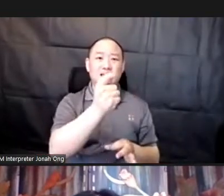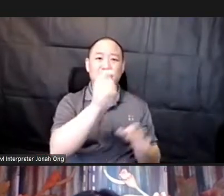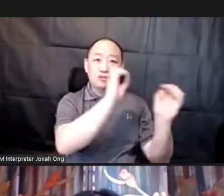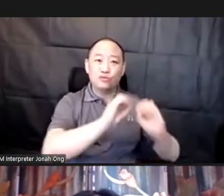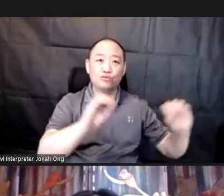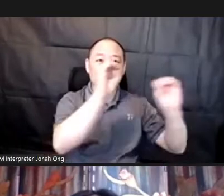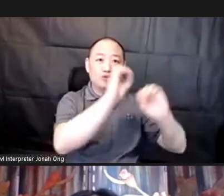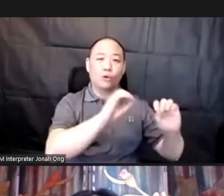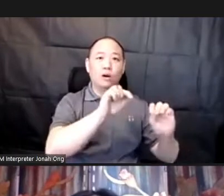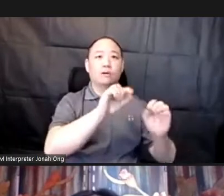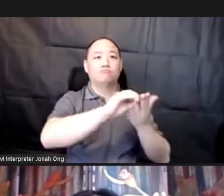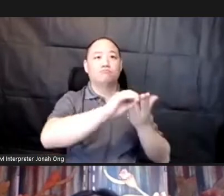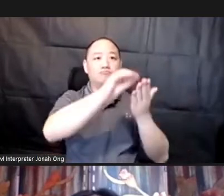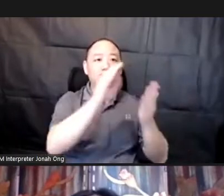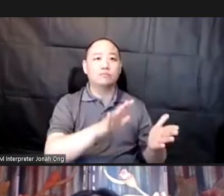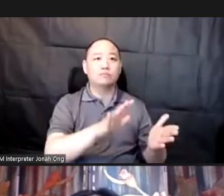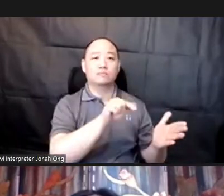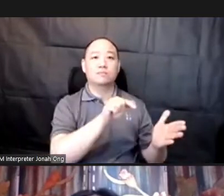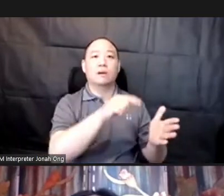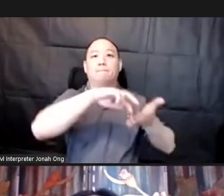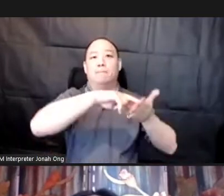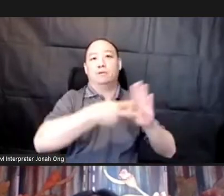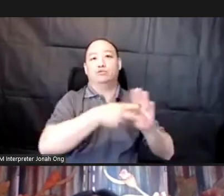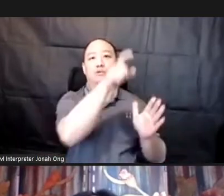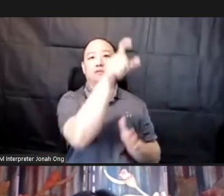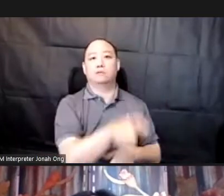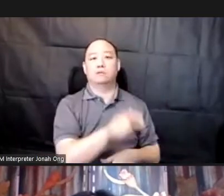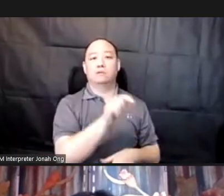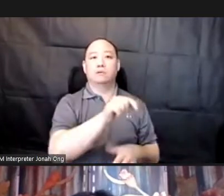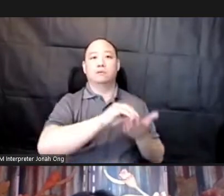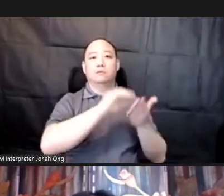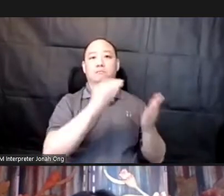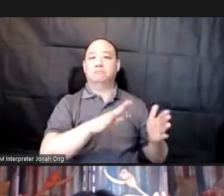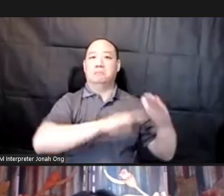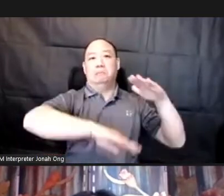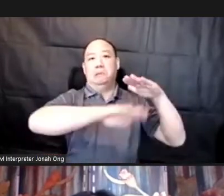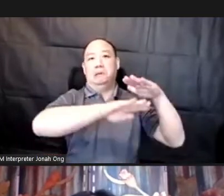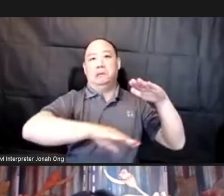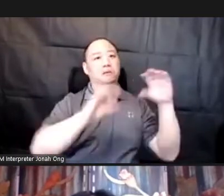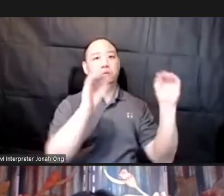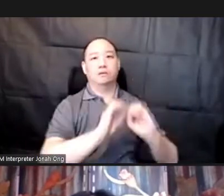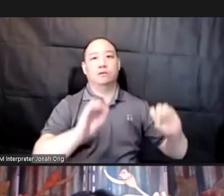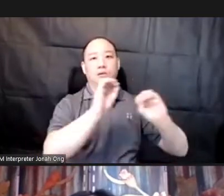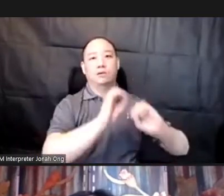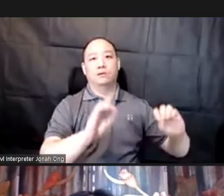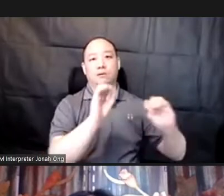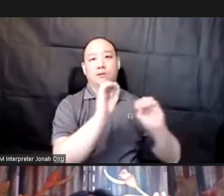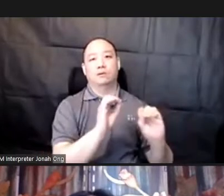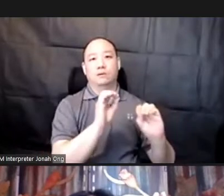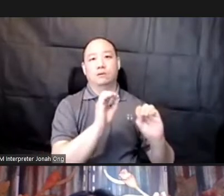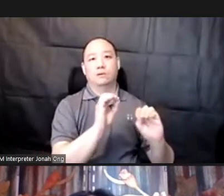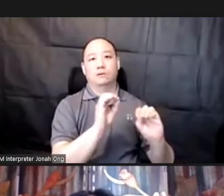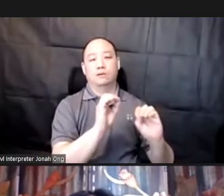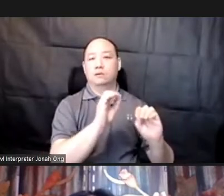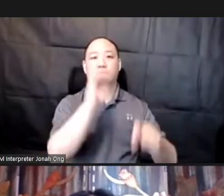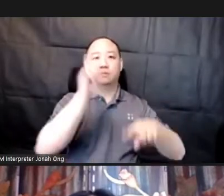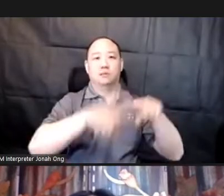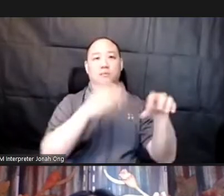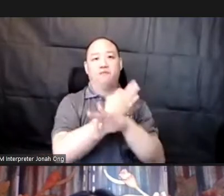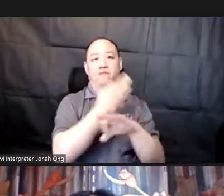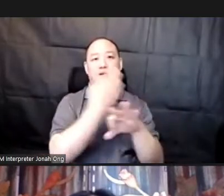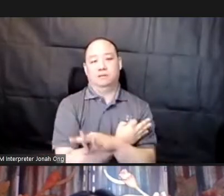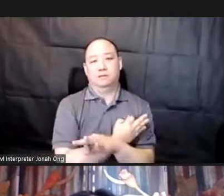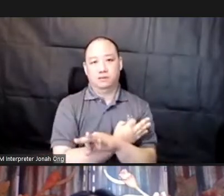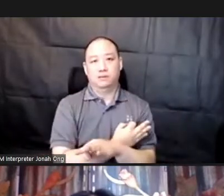even have that functional literacy. Basic is not there in order for them to function. I see.